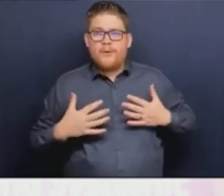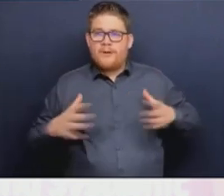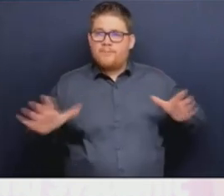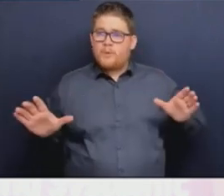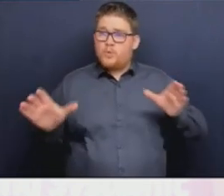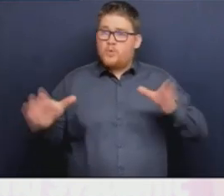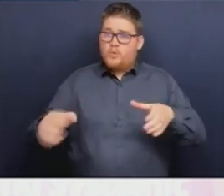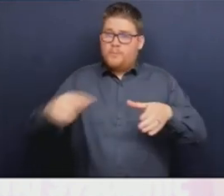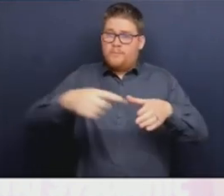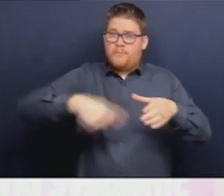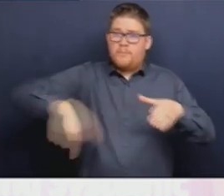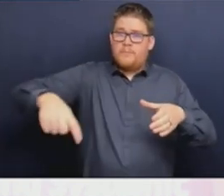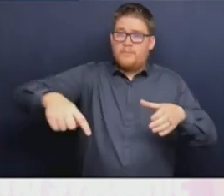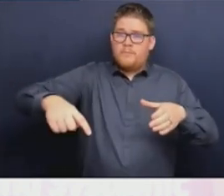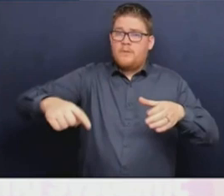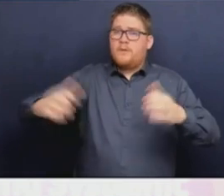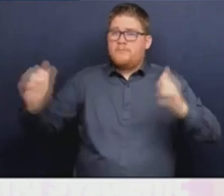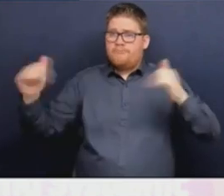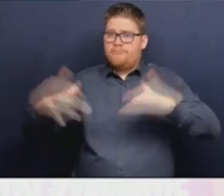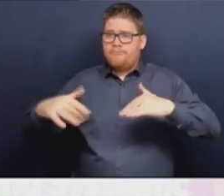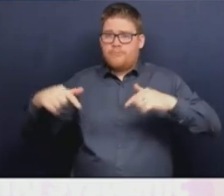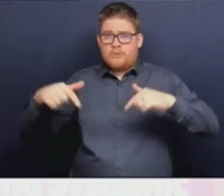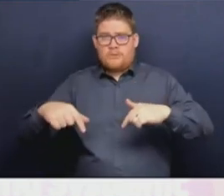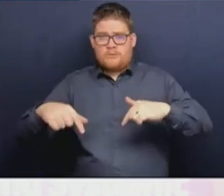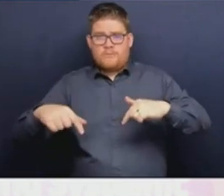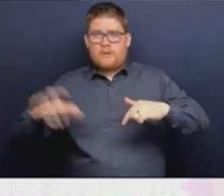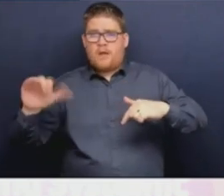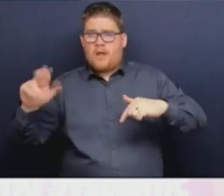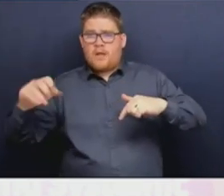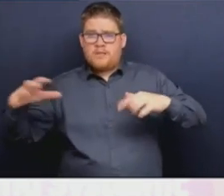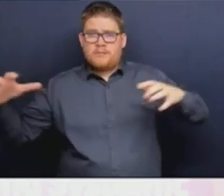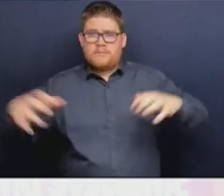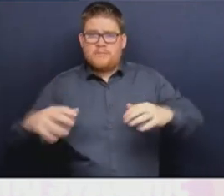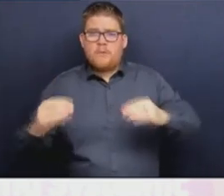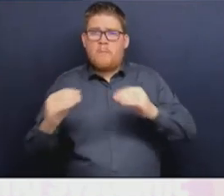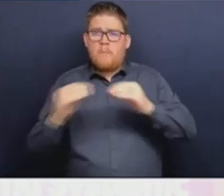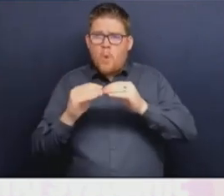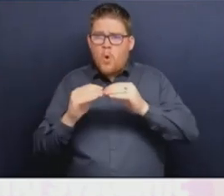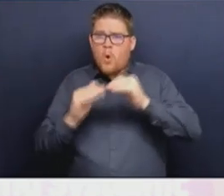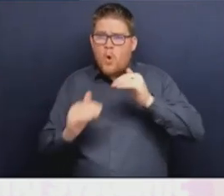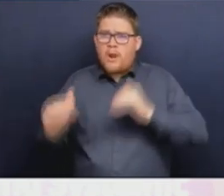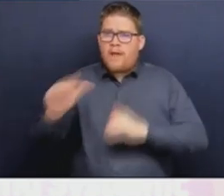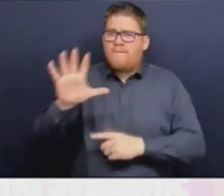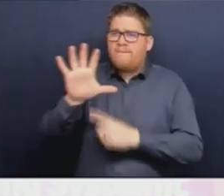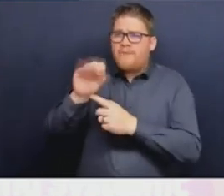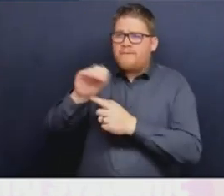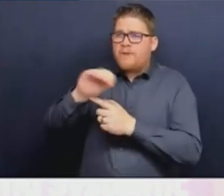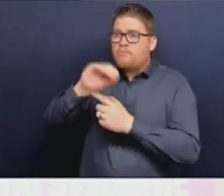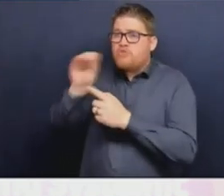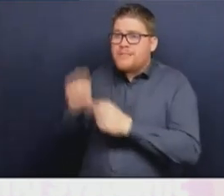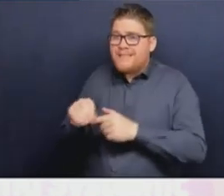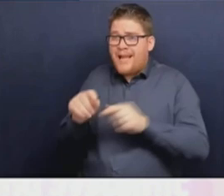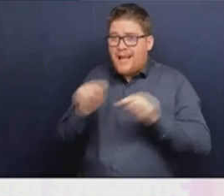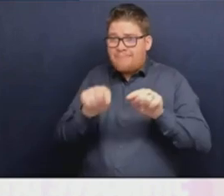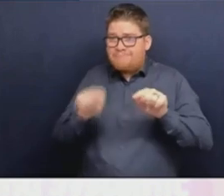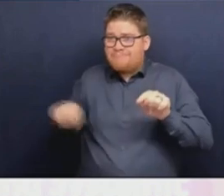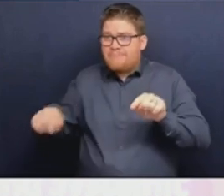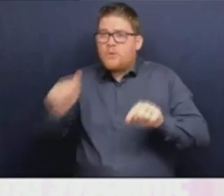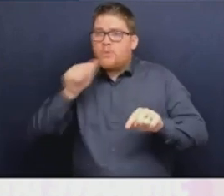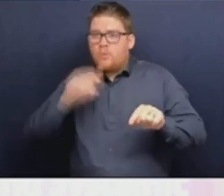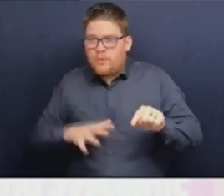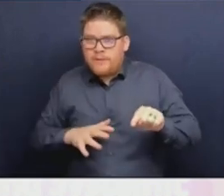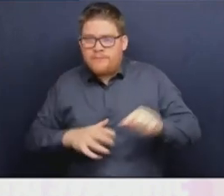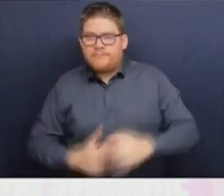sister, who I rarely give credit to, but those were the two most important women in my life until my wife came along and made the other